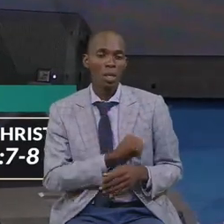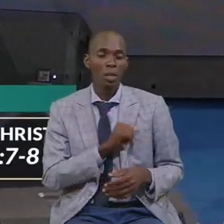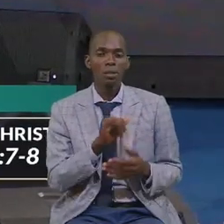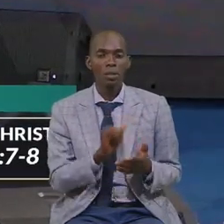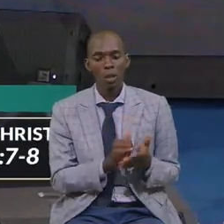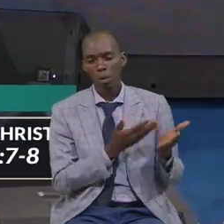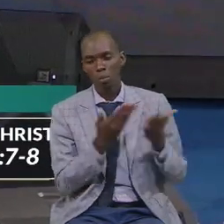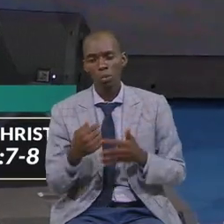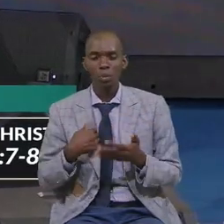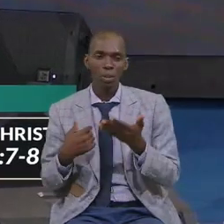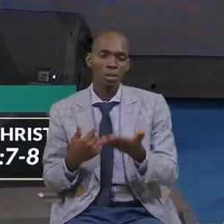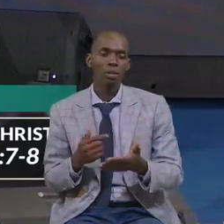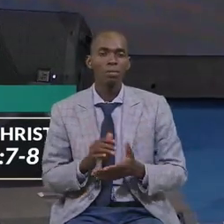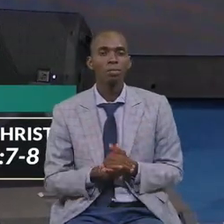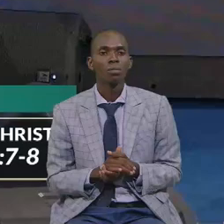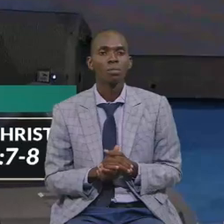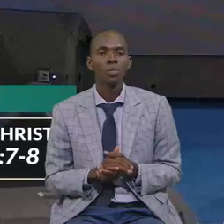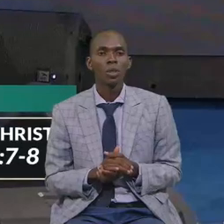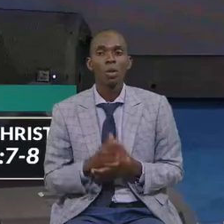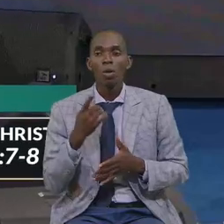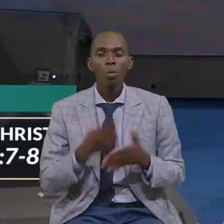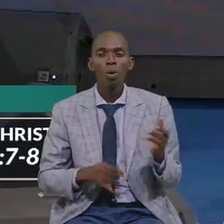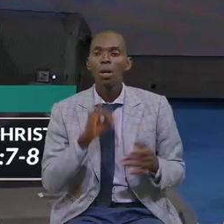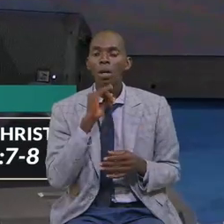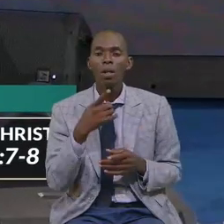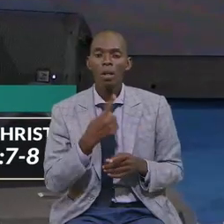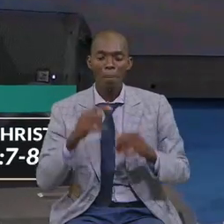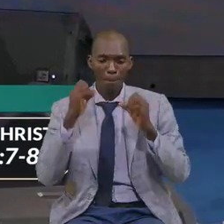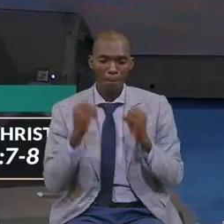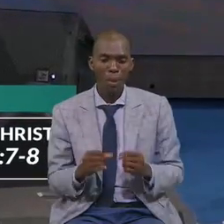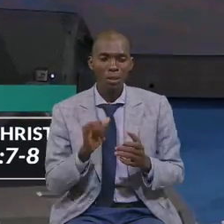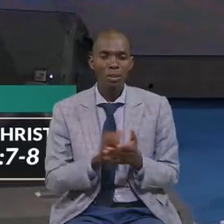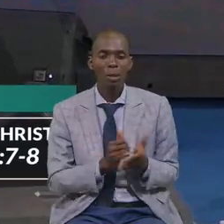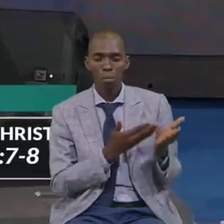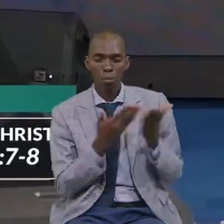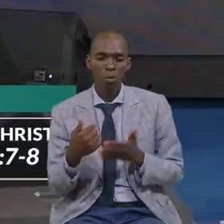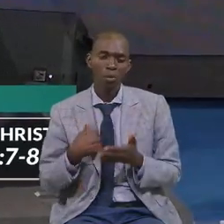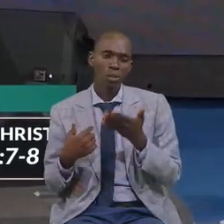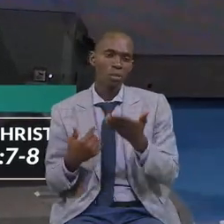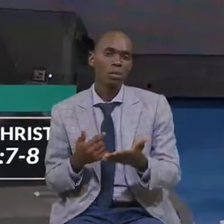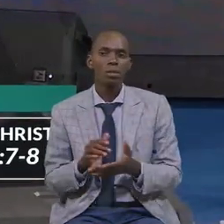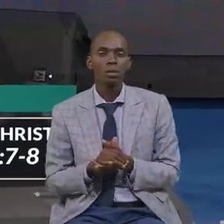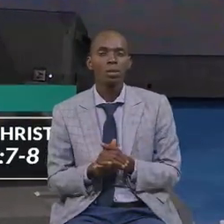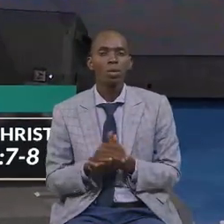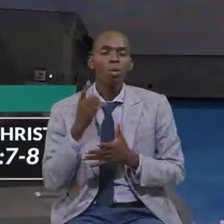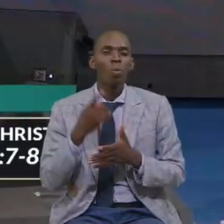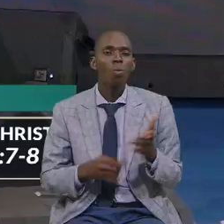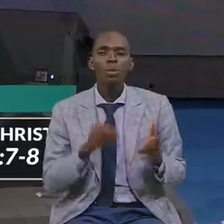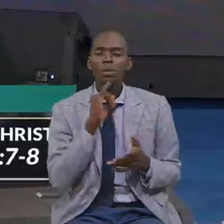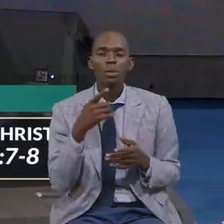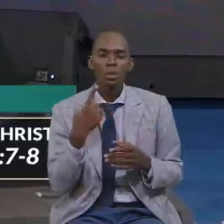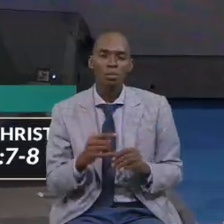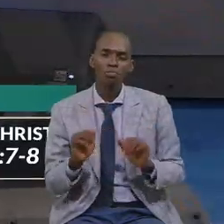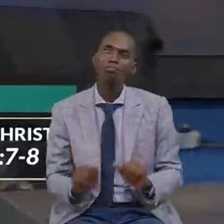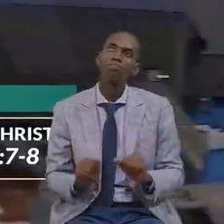me there? What's the power that got me there? What's the devotion that